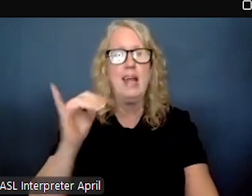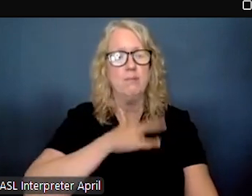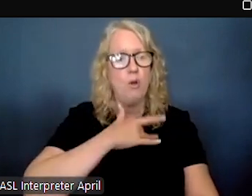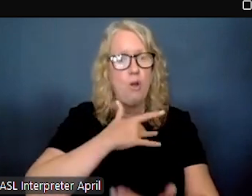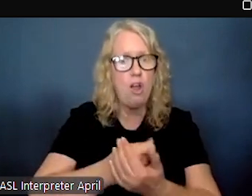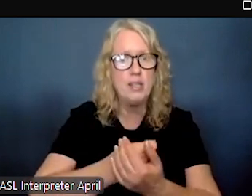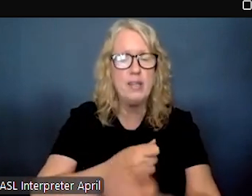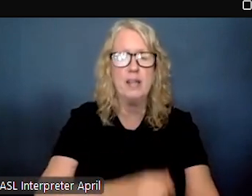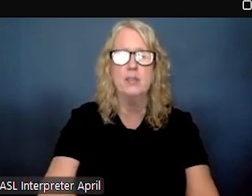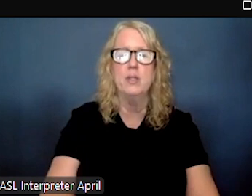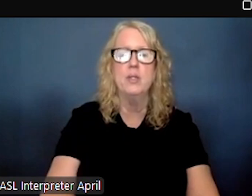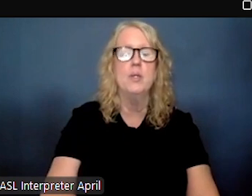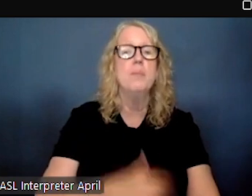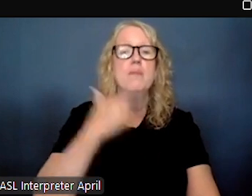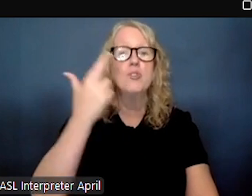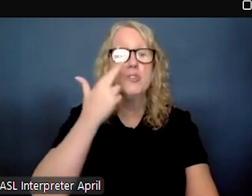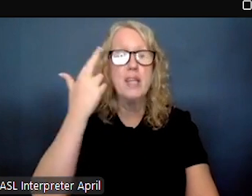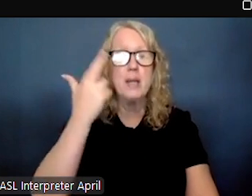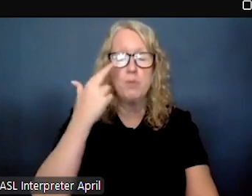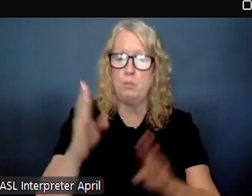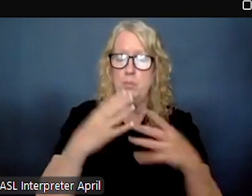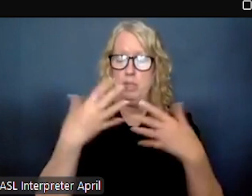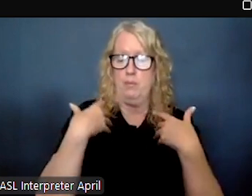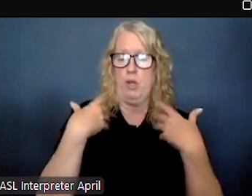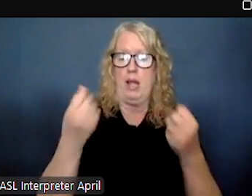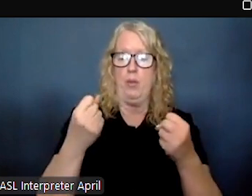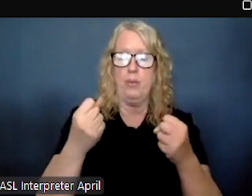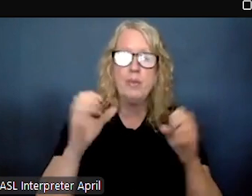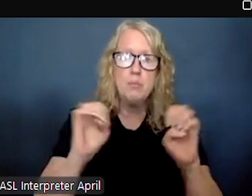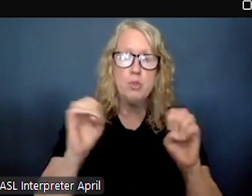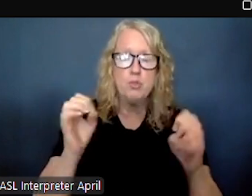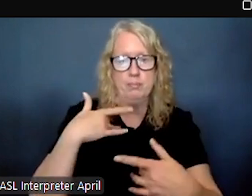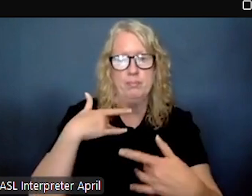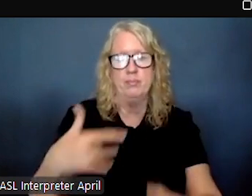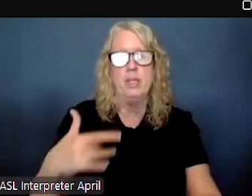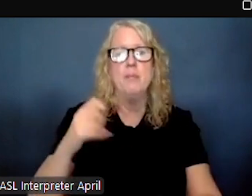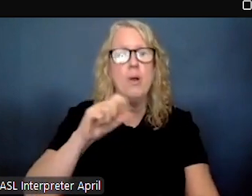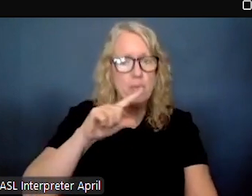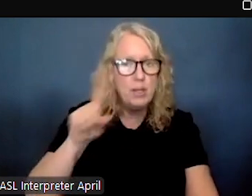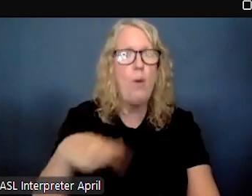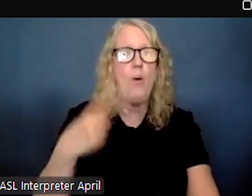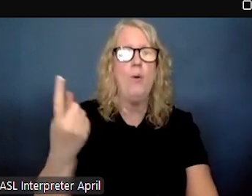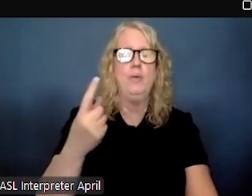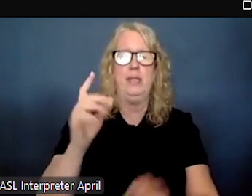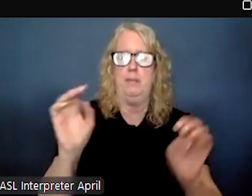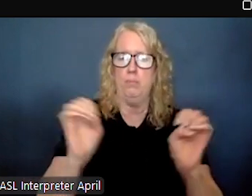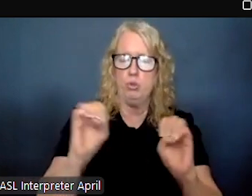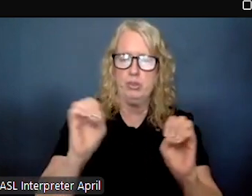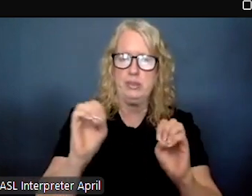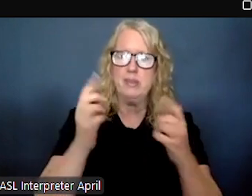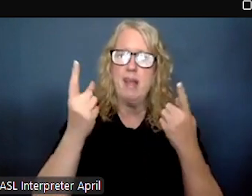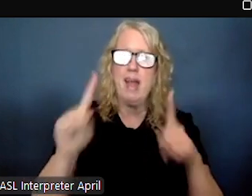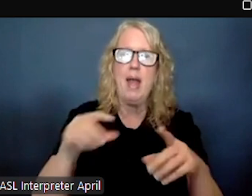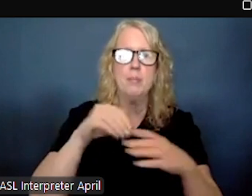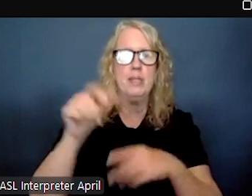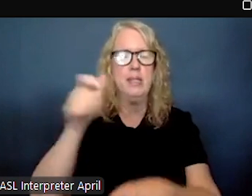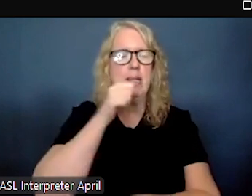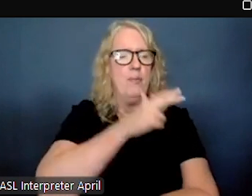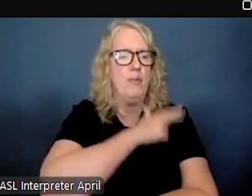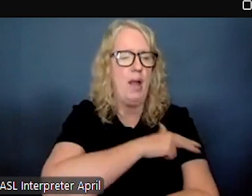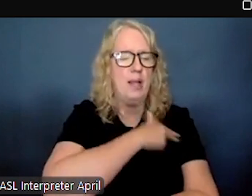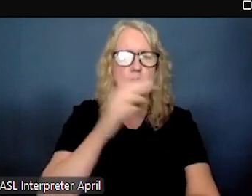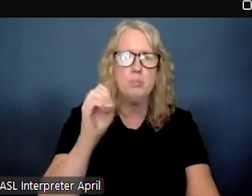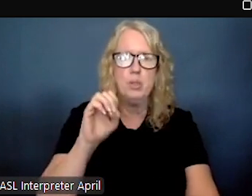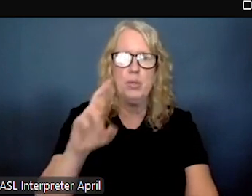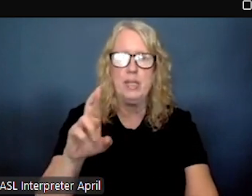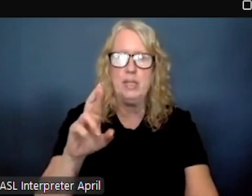attacks. But for some reason, behavioral health emergencies tend to be the only emergency medical conditions in hospital ERs that